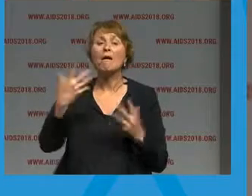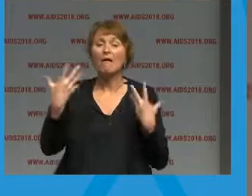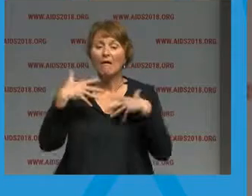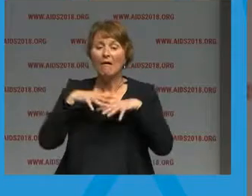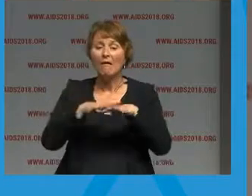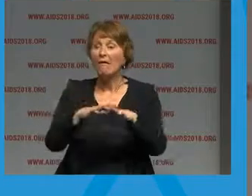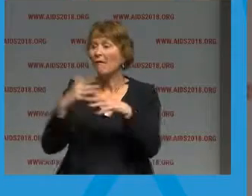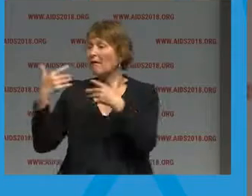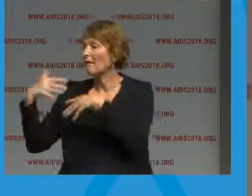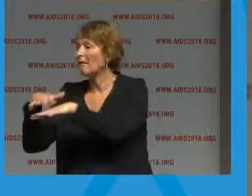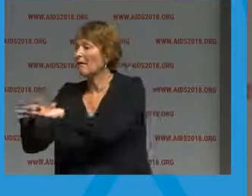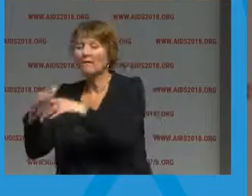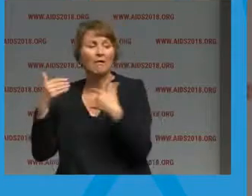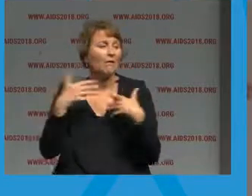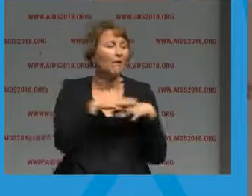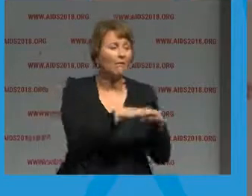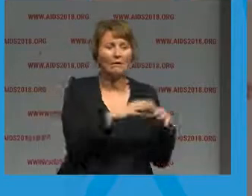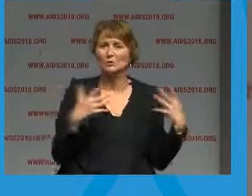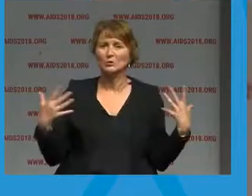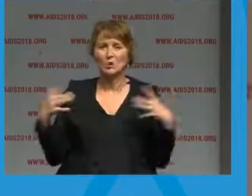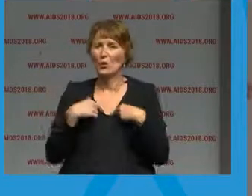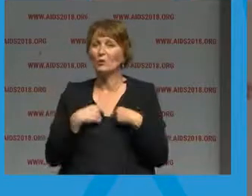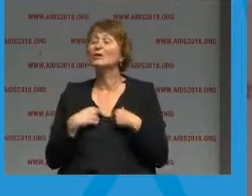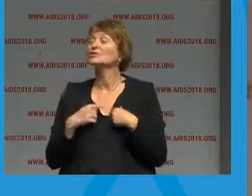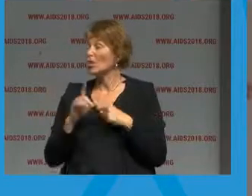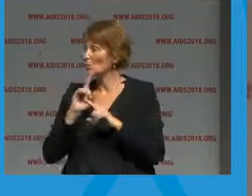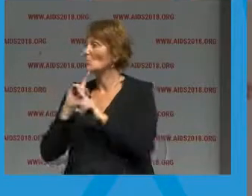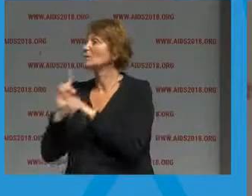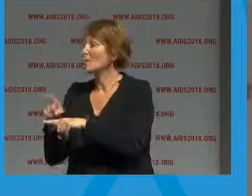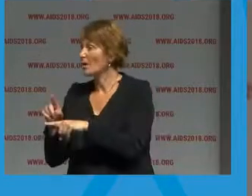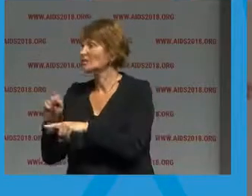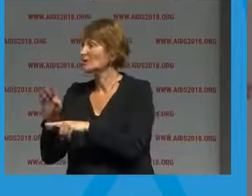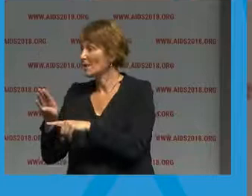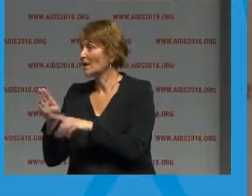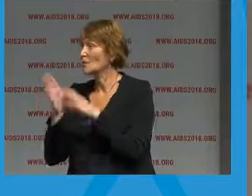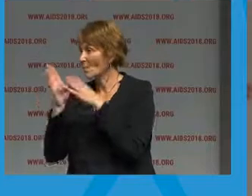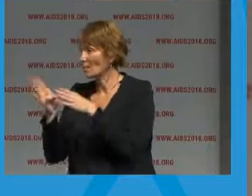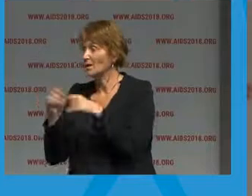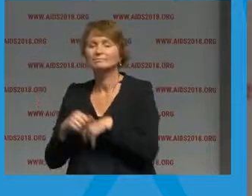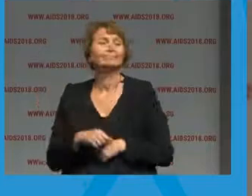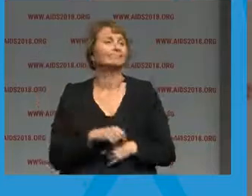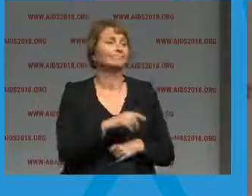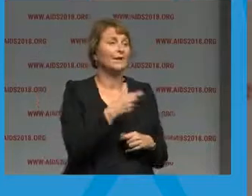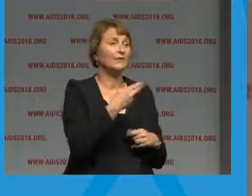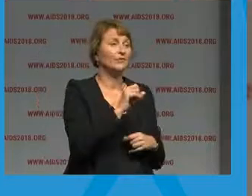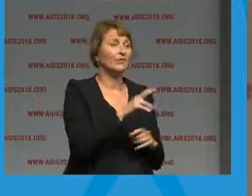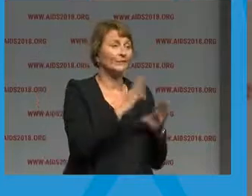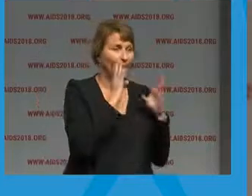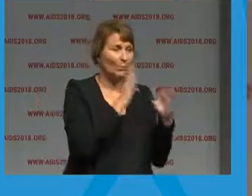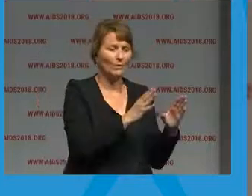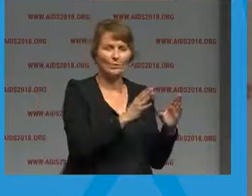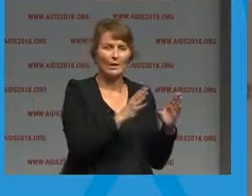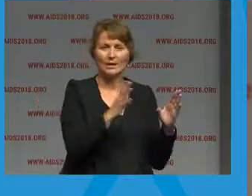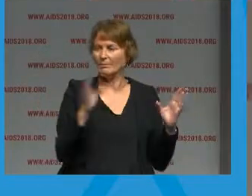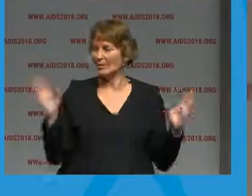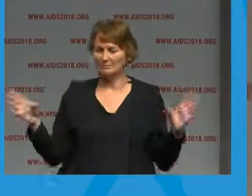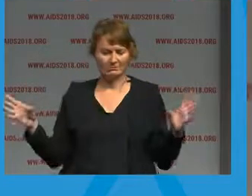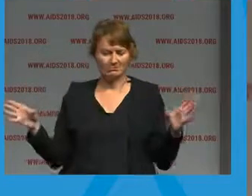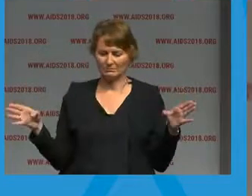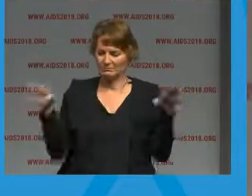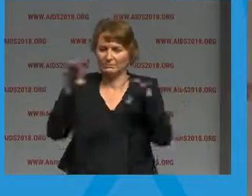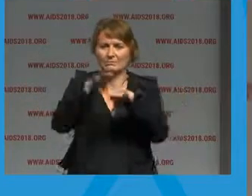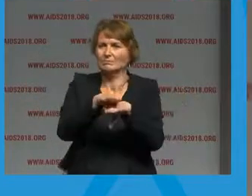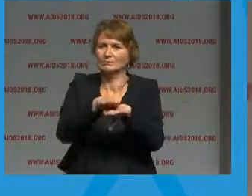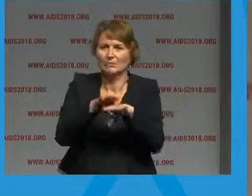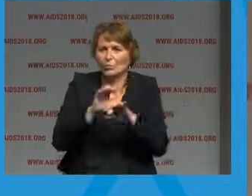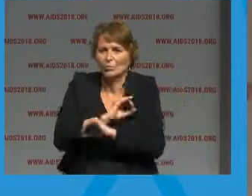The two responses are vertical at country level, with very minimal connection. In